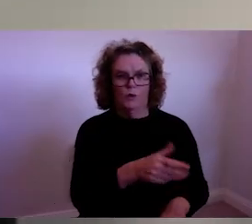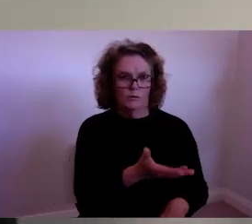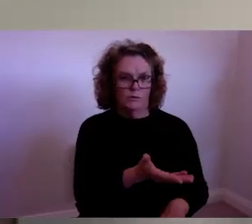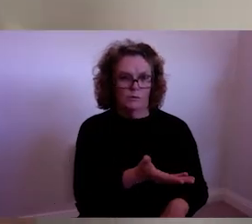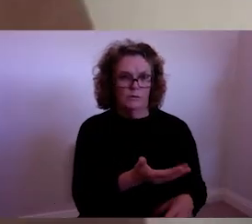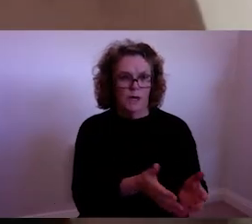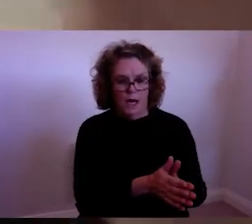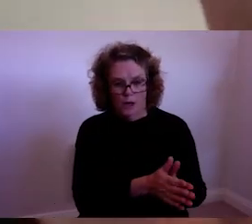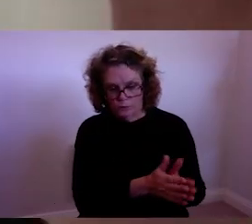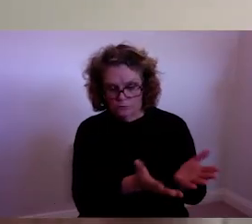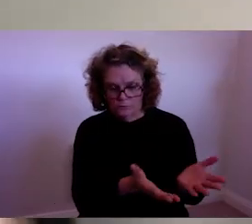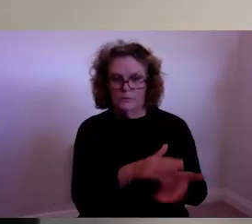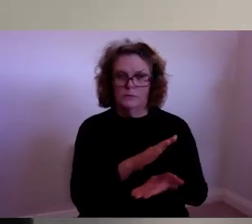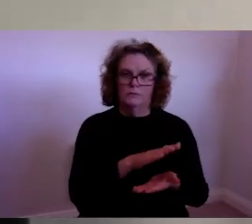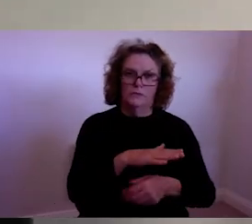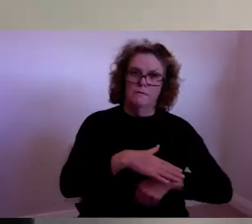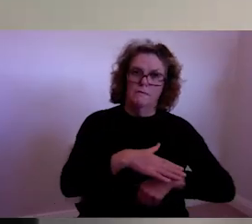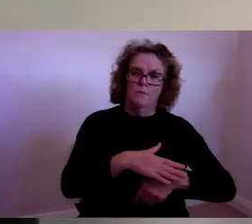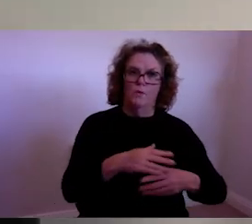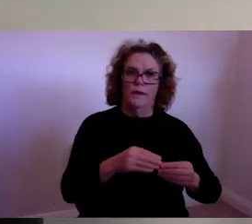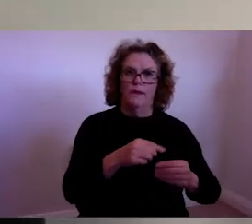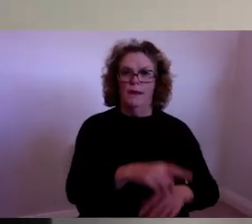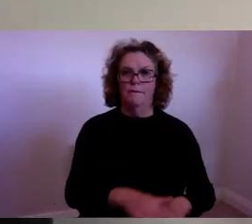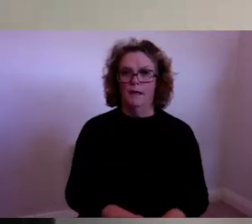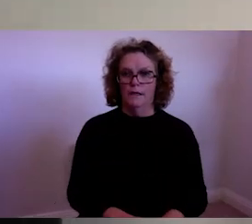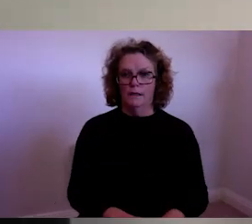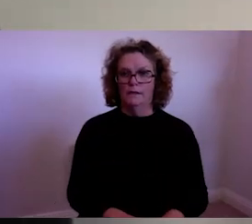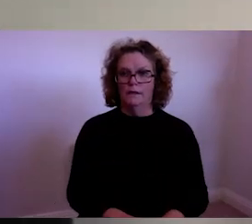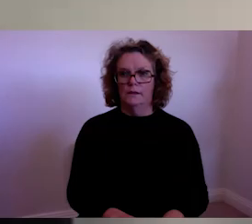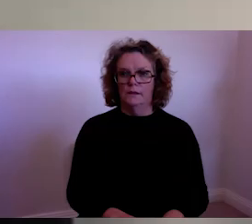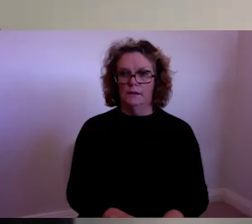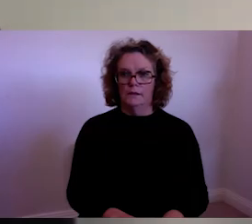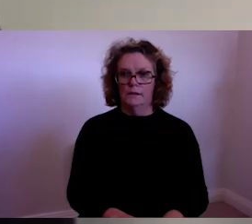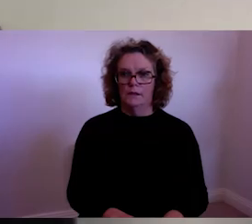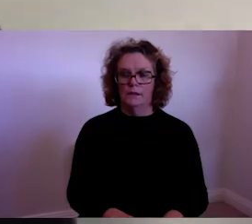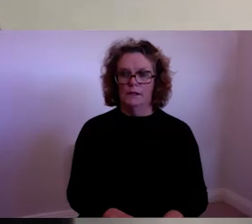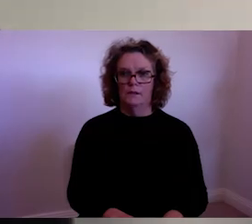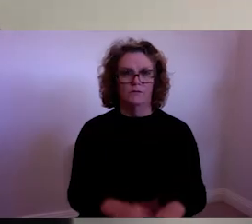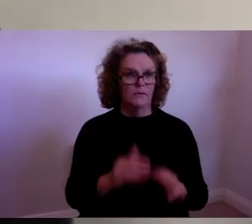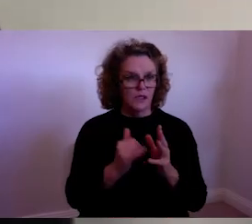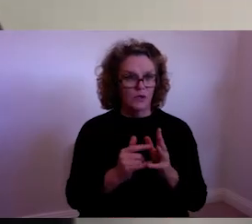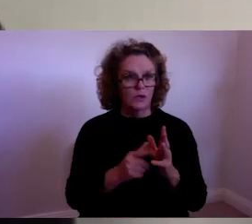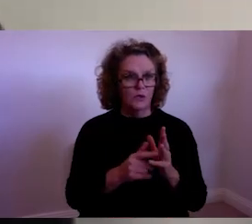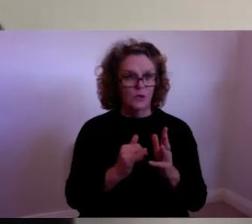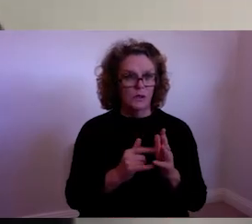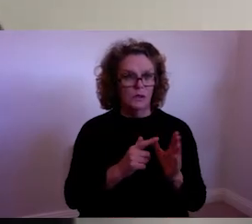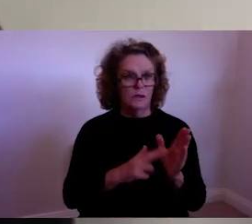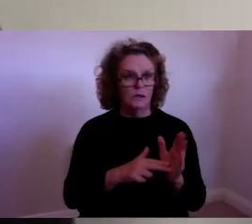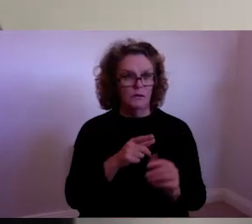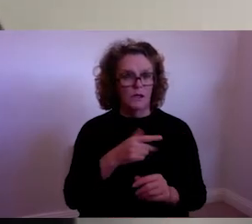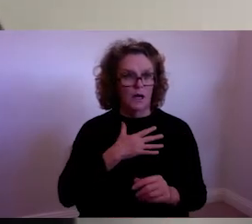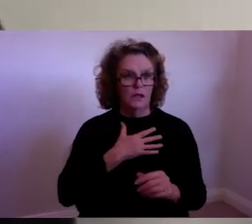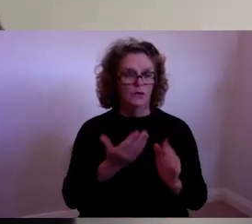with intellectual disability, not to take the communication. And I wonder, Susan, can you comment on that